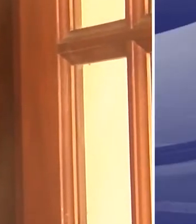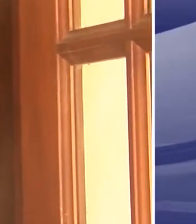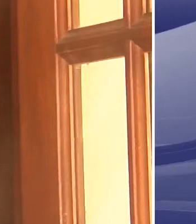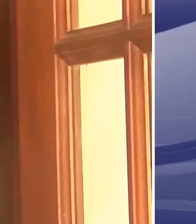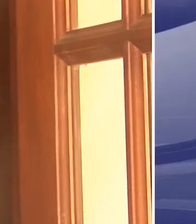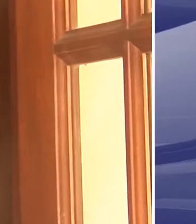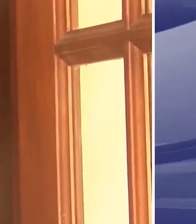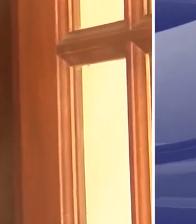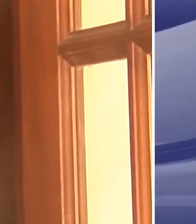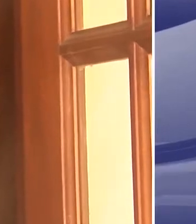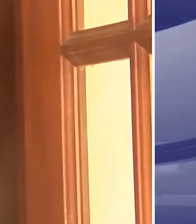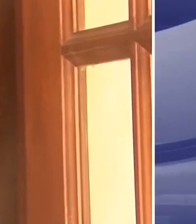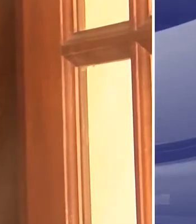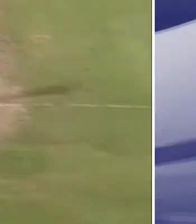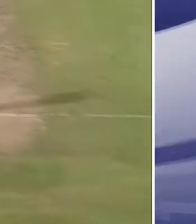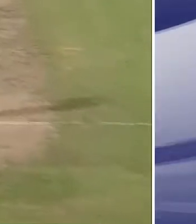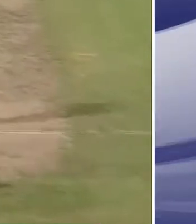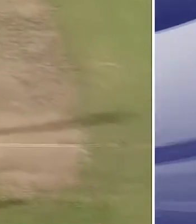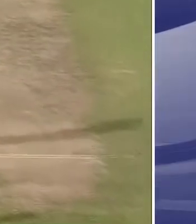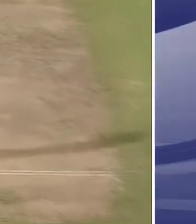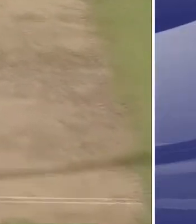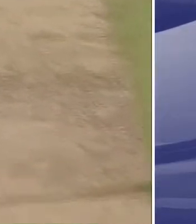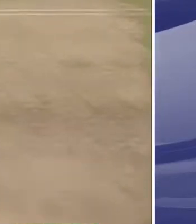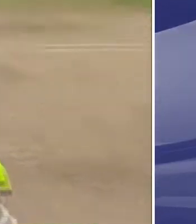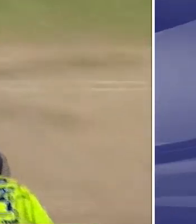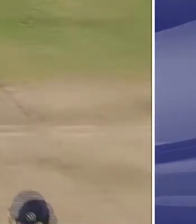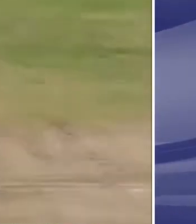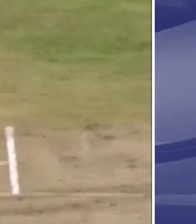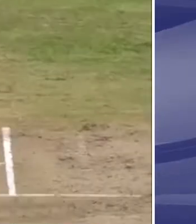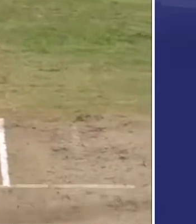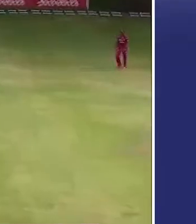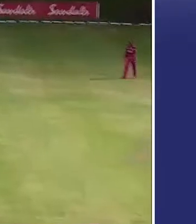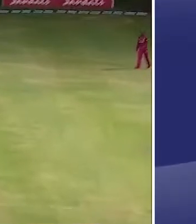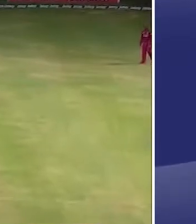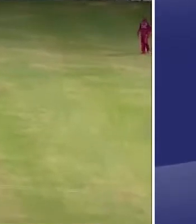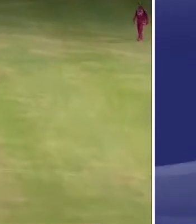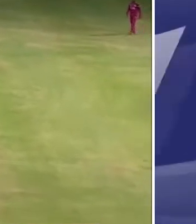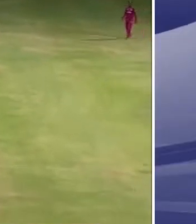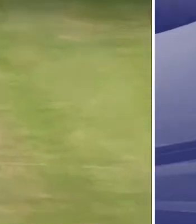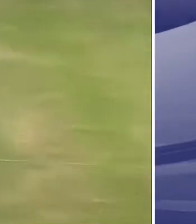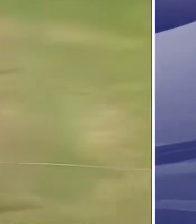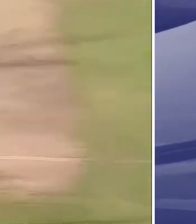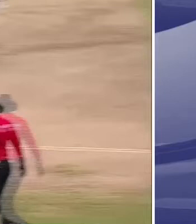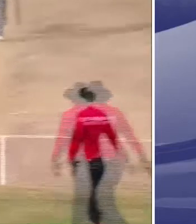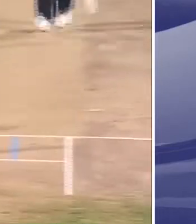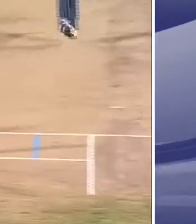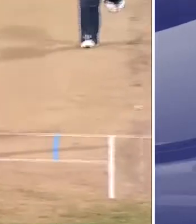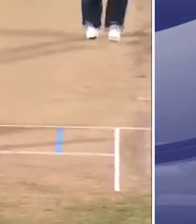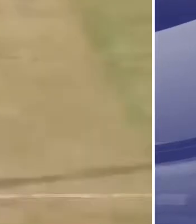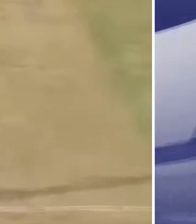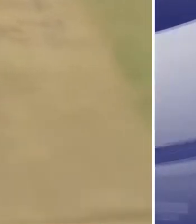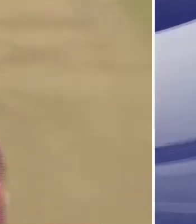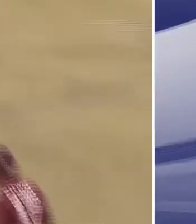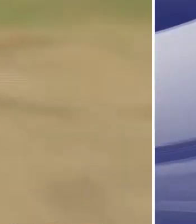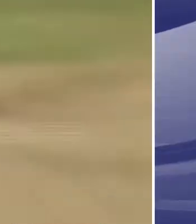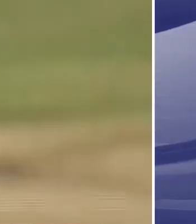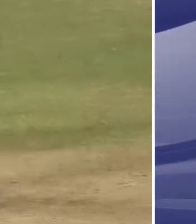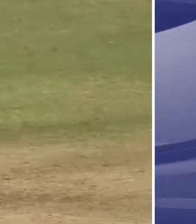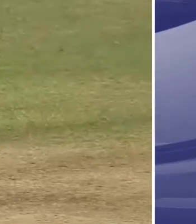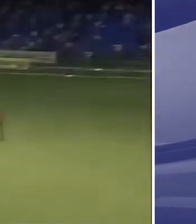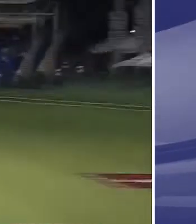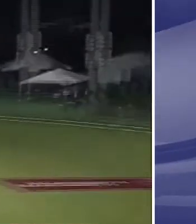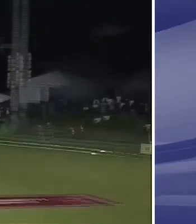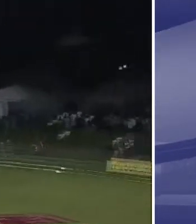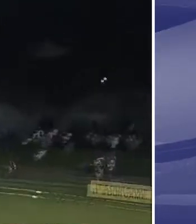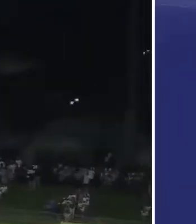bigger post-COVID event. And in sports, a senior West Indies player says the T20 format was tailor-made